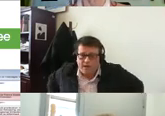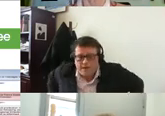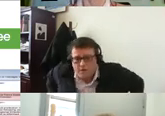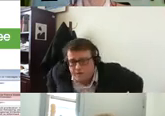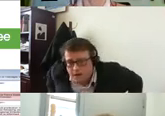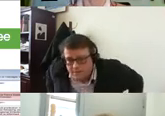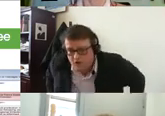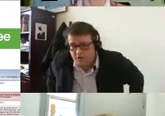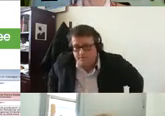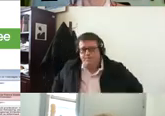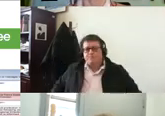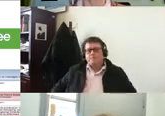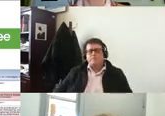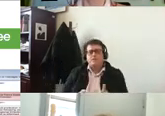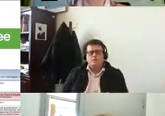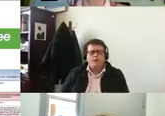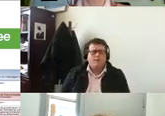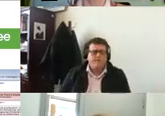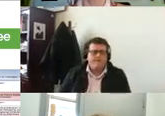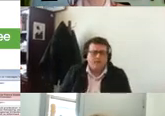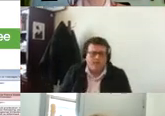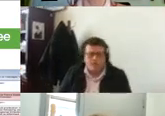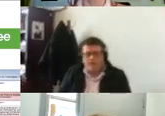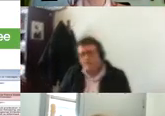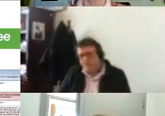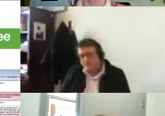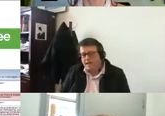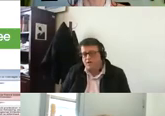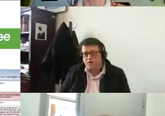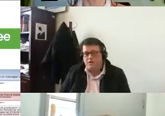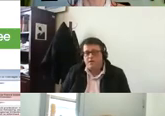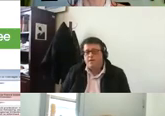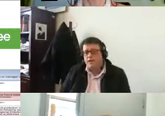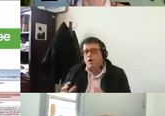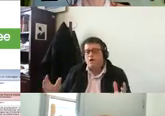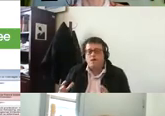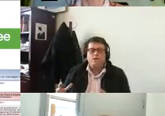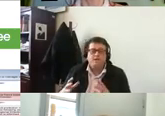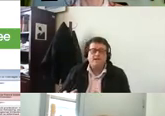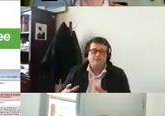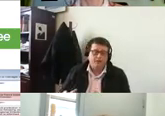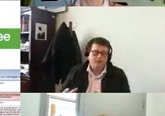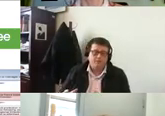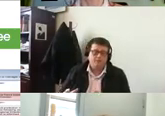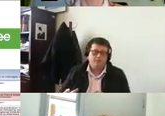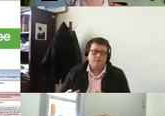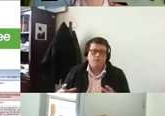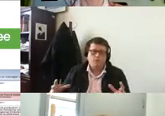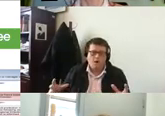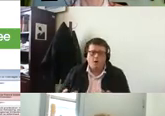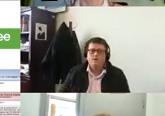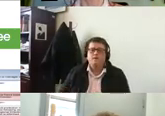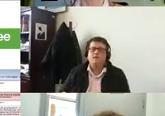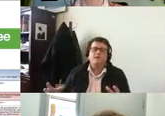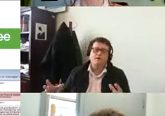that. The other thing I'll mention, so we talked about evaluation and investigation. It all equals assessment. So